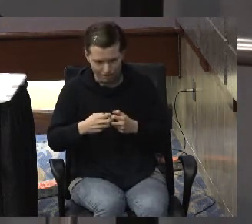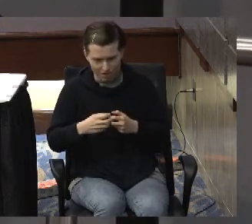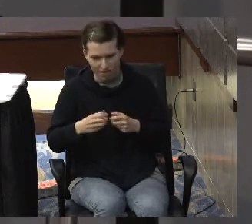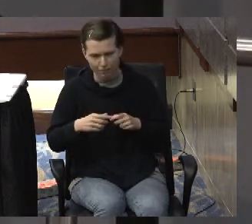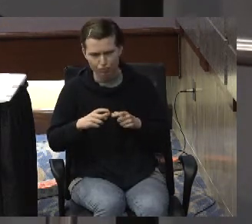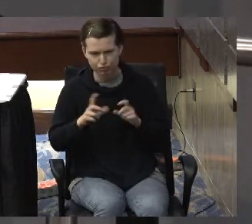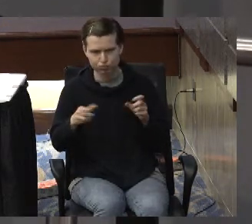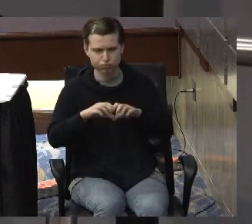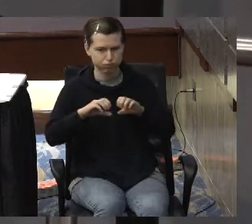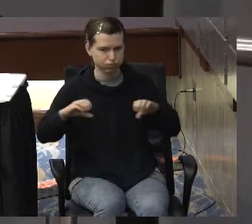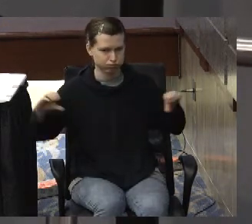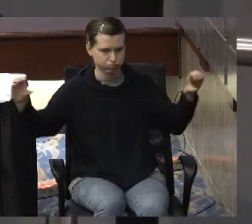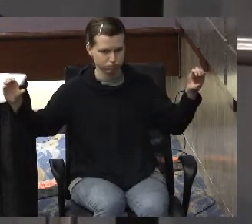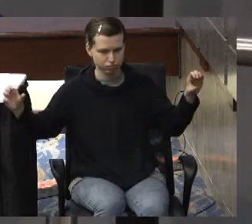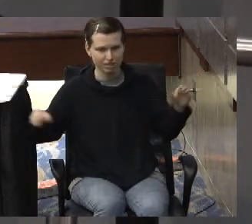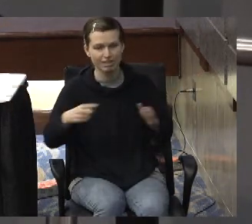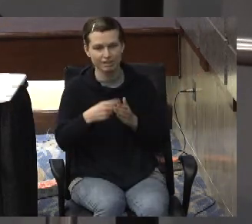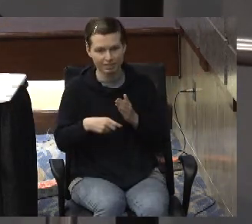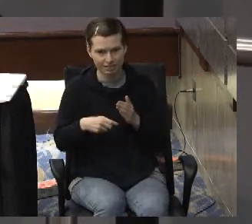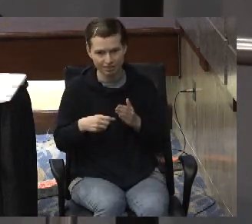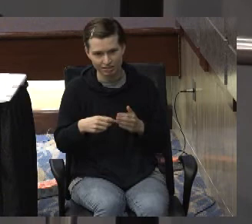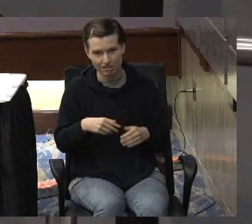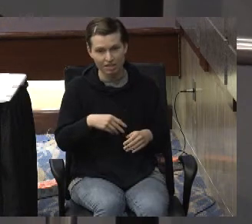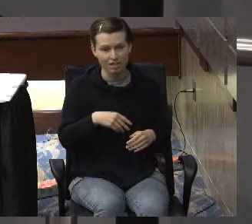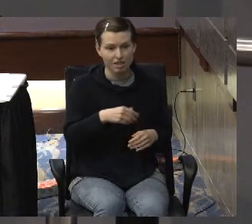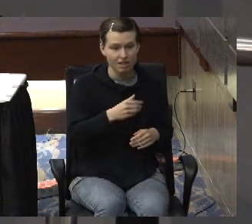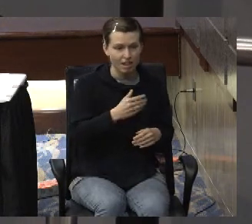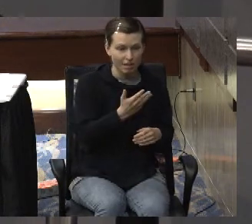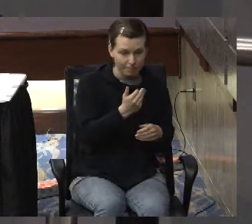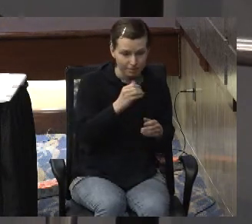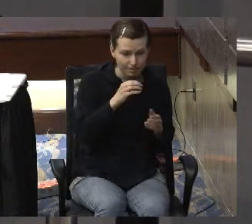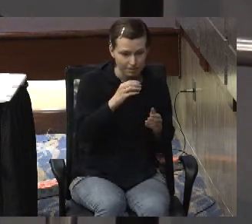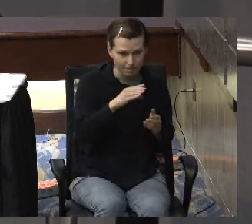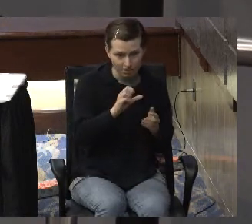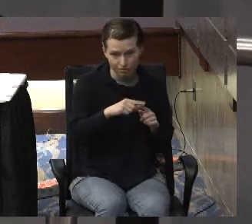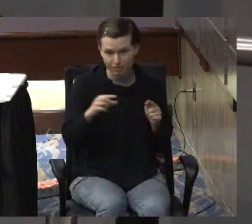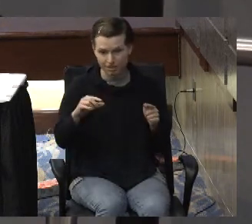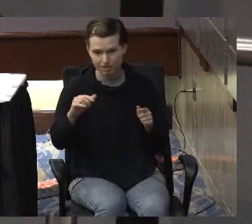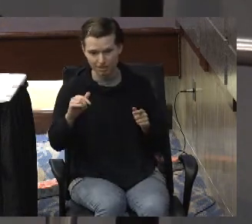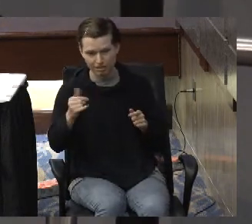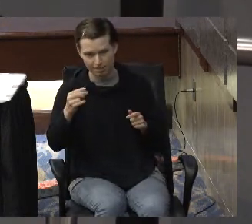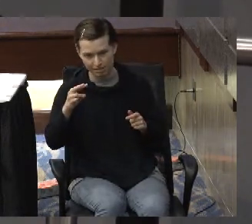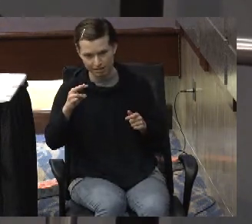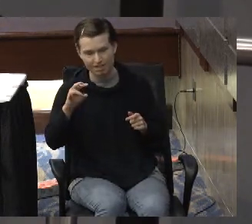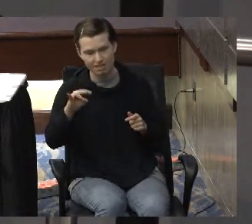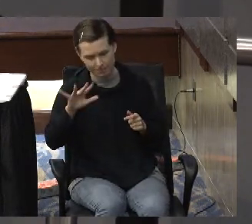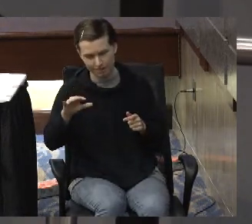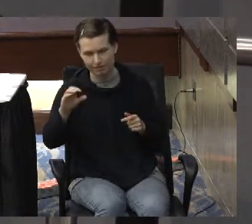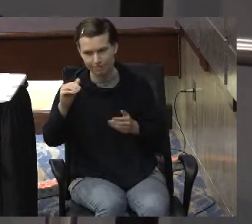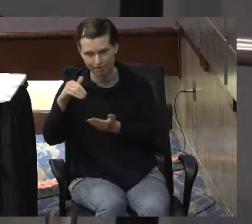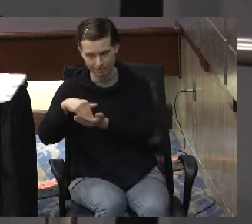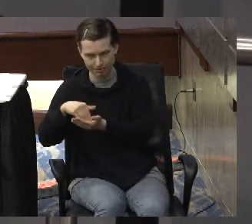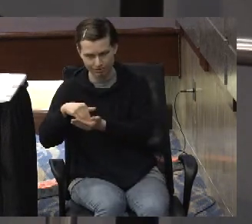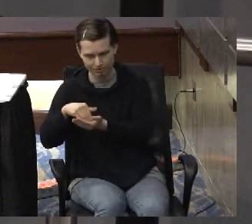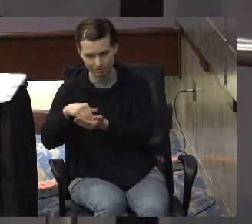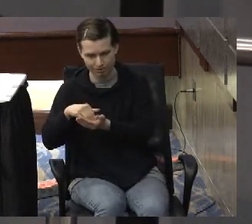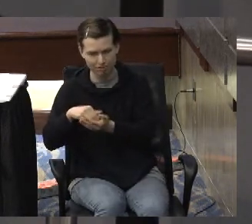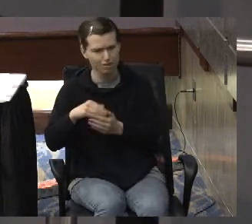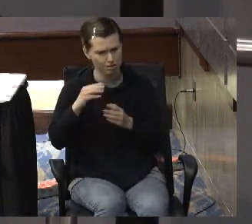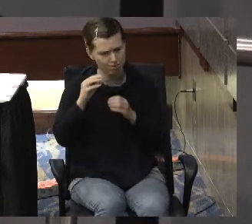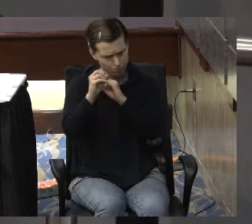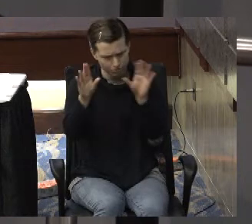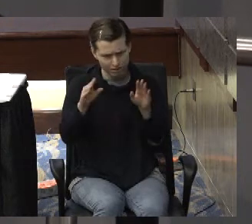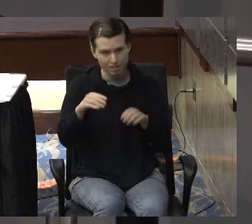charging cost, $1,500 to $75,000. I want to make clear that in a normal situation, you're going